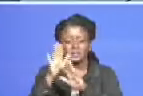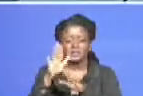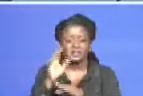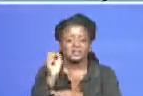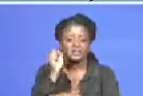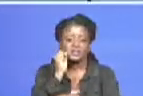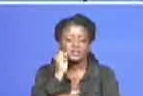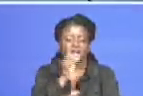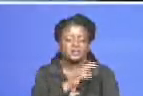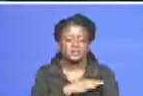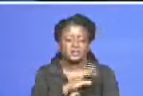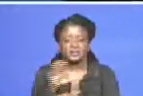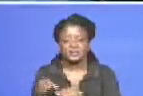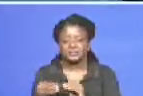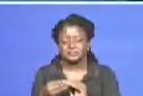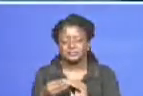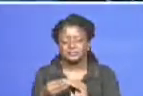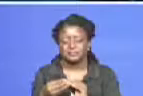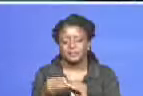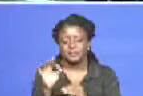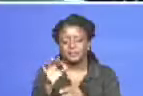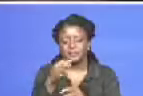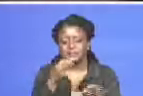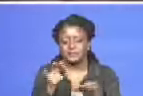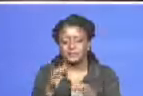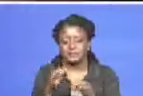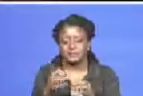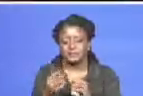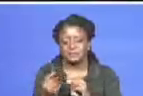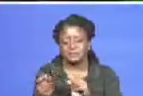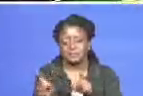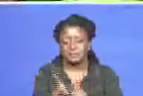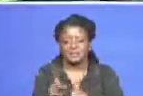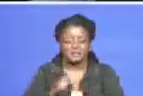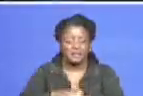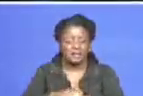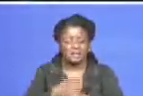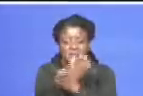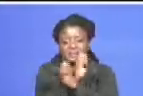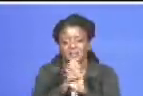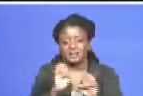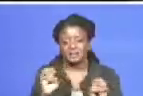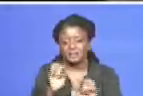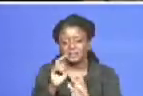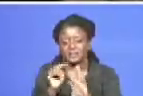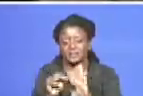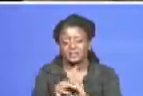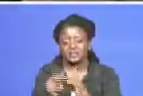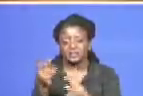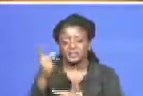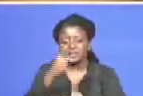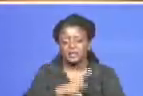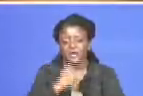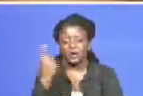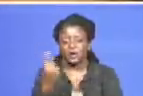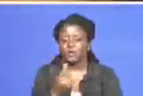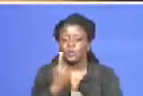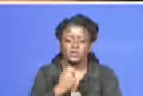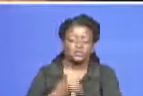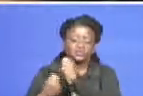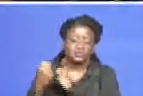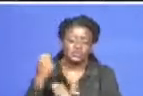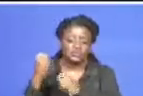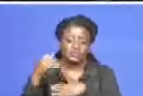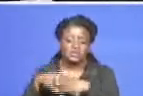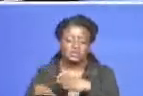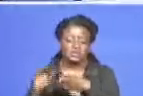Ferguson, added that the festival, which coincides with Emancipation Day, has always been a tradition in the community. And as seasons